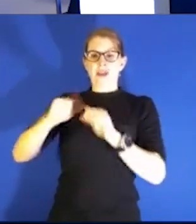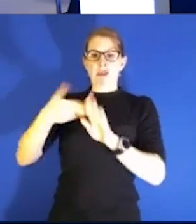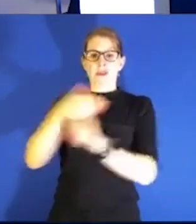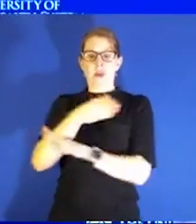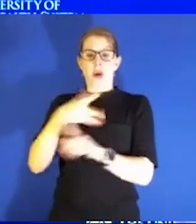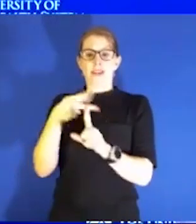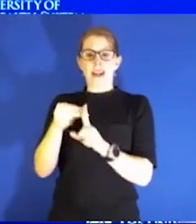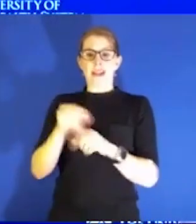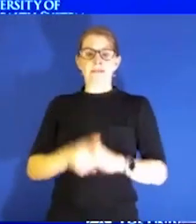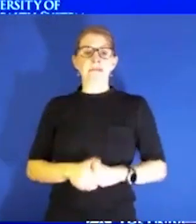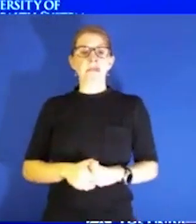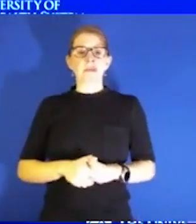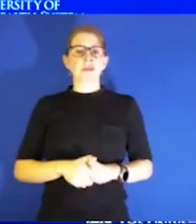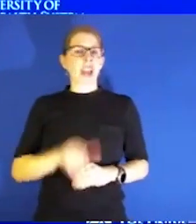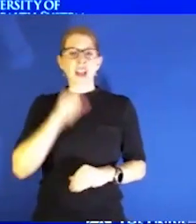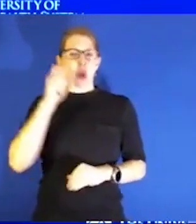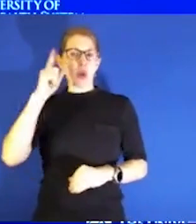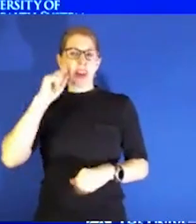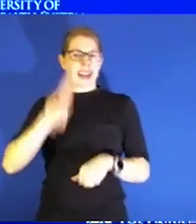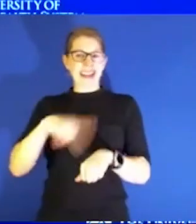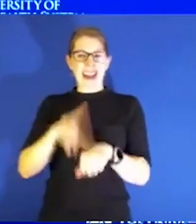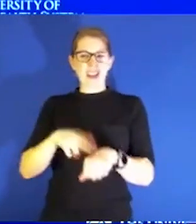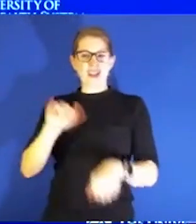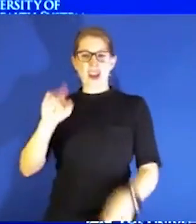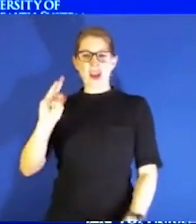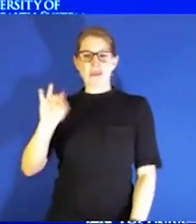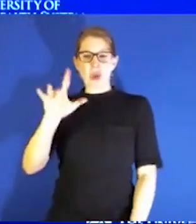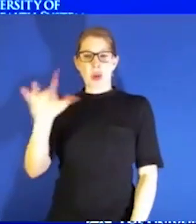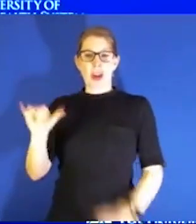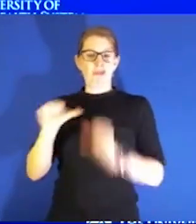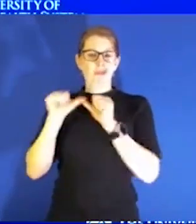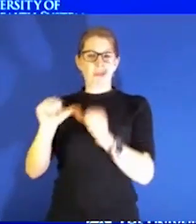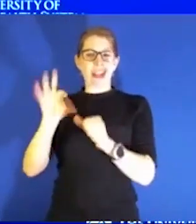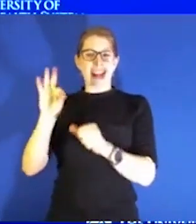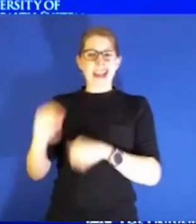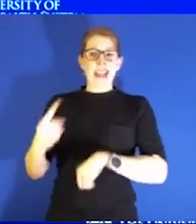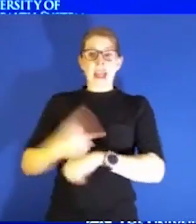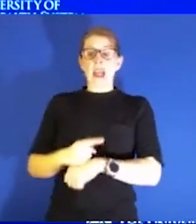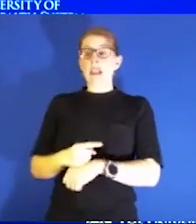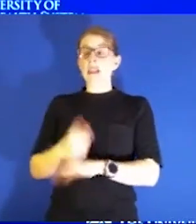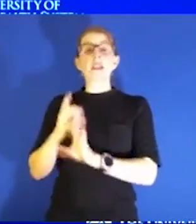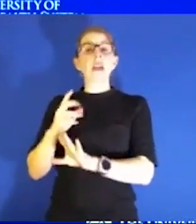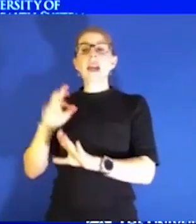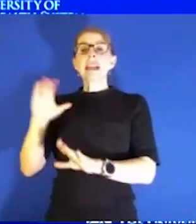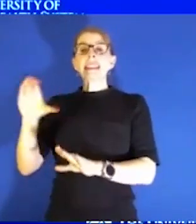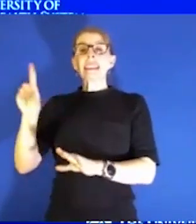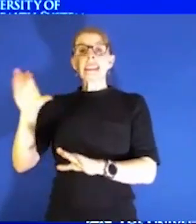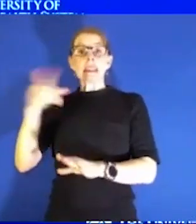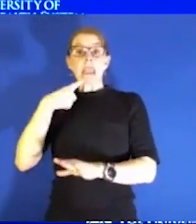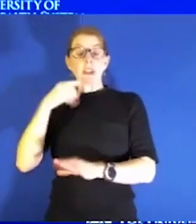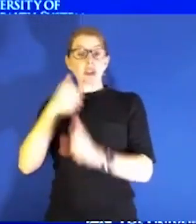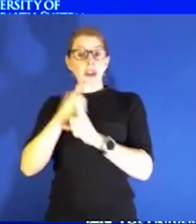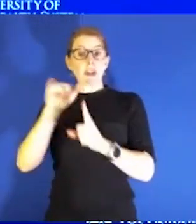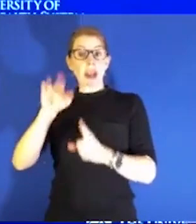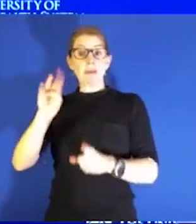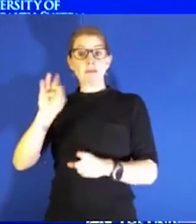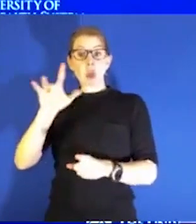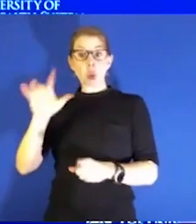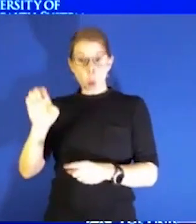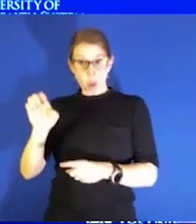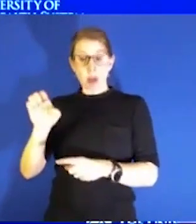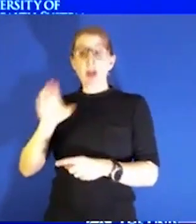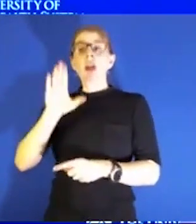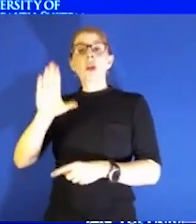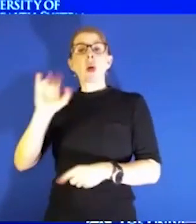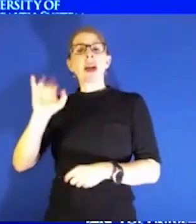don't think natural immunity only lasts 90 days. The CDC just says that you are immune. Your immunity does continue to last.